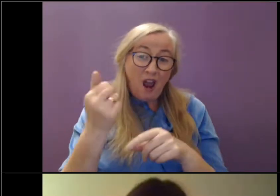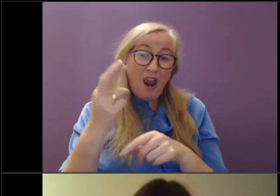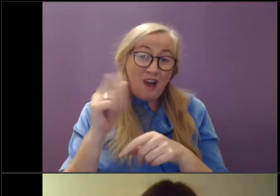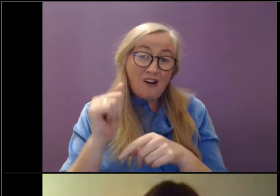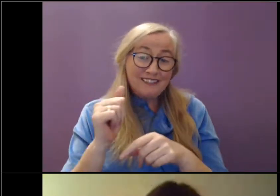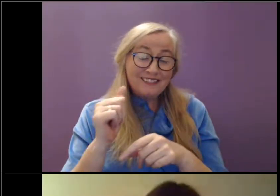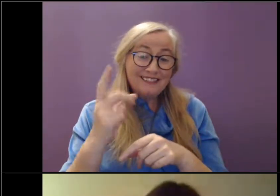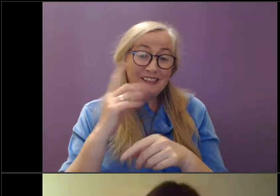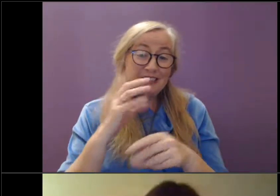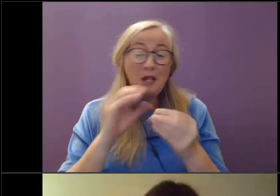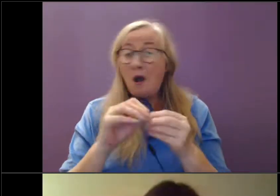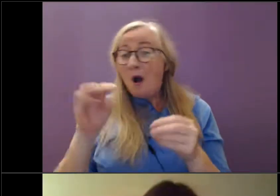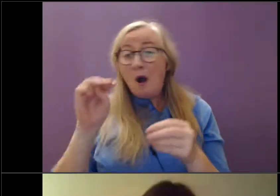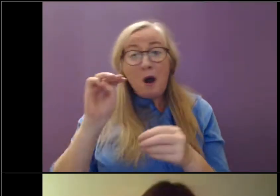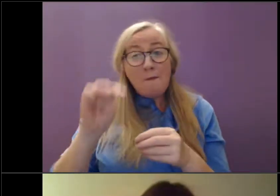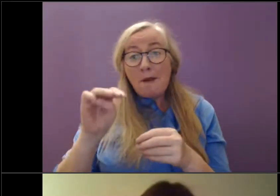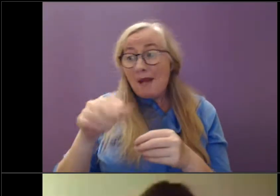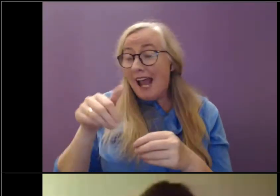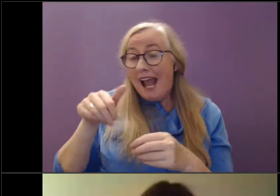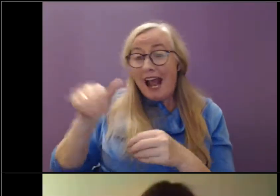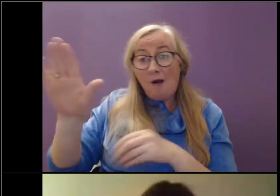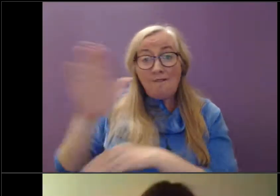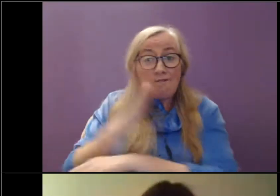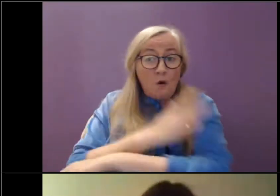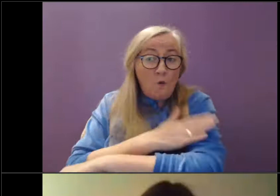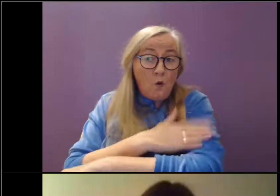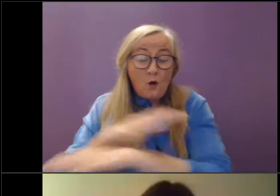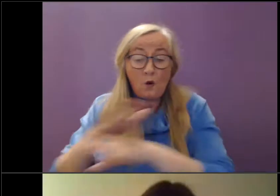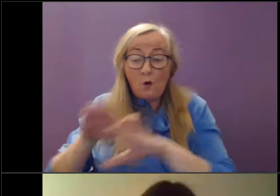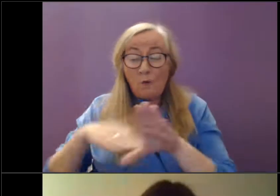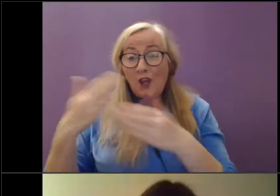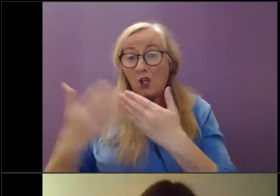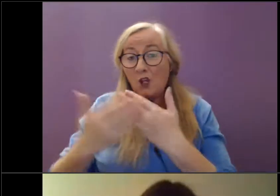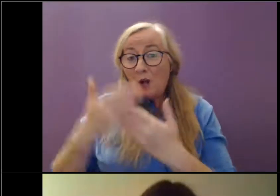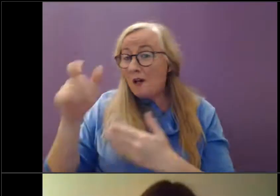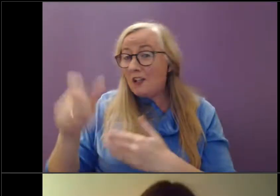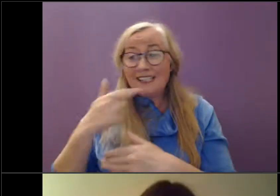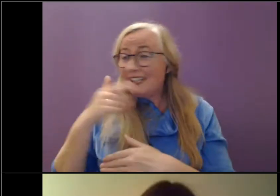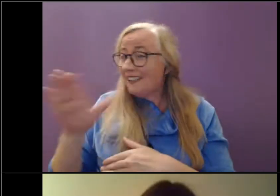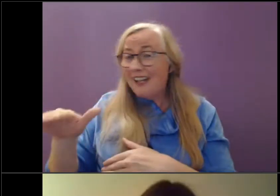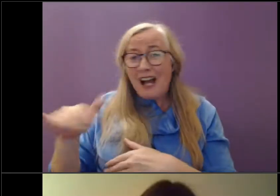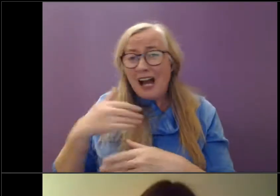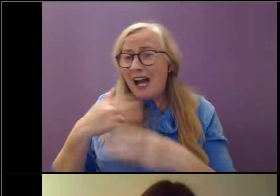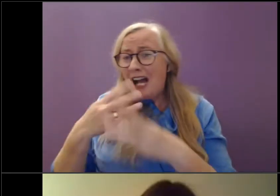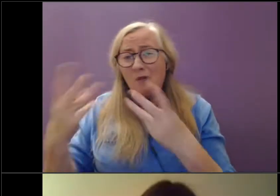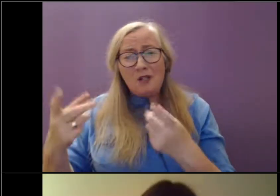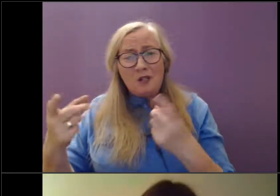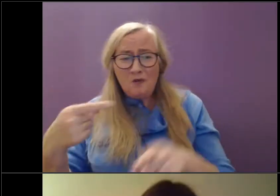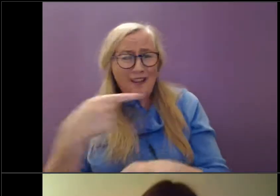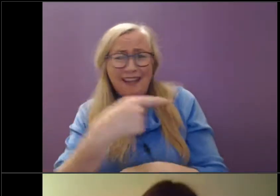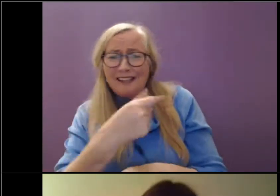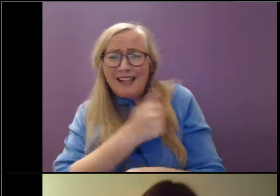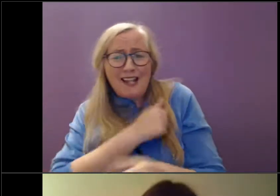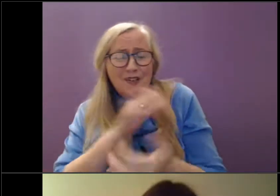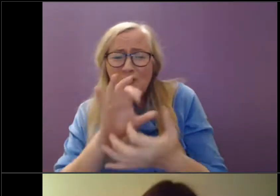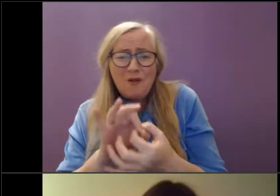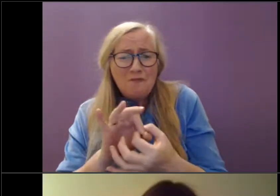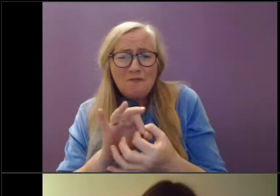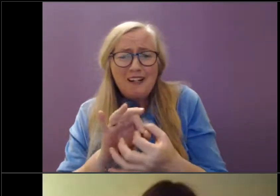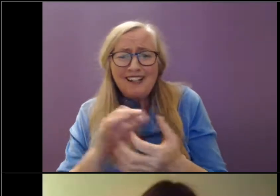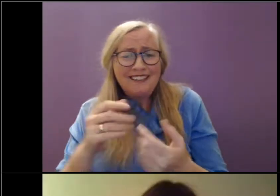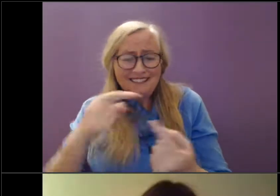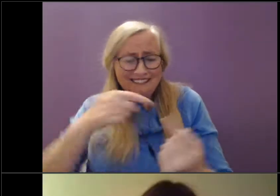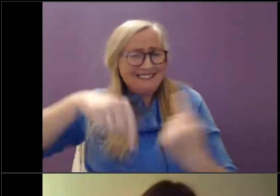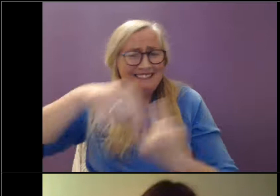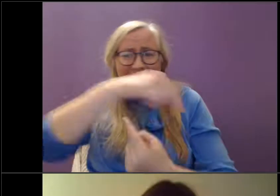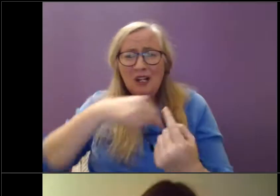maybe go out for a walk with a young person and say, look, I don't want to do this in the home, you know, because everybody gets involved and we can't hear you